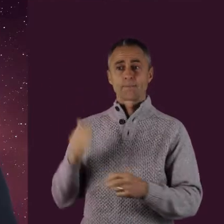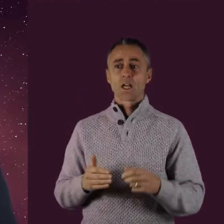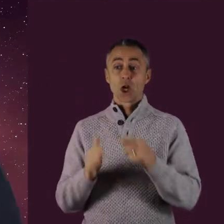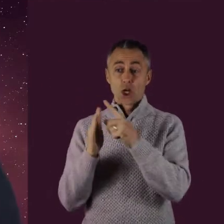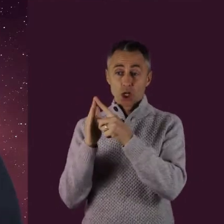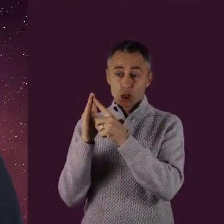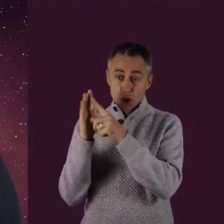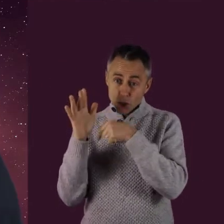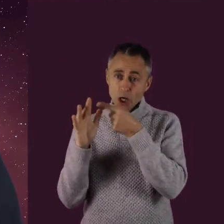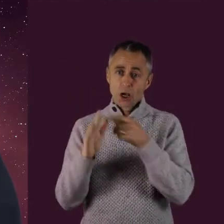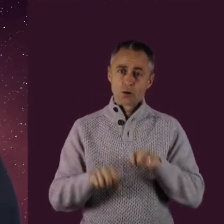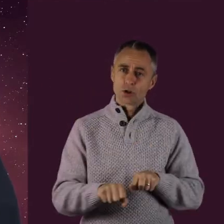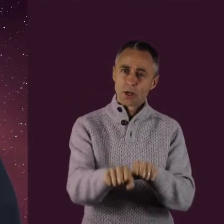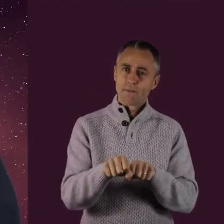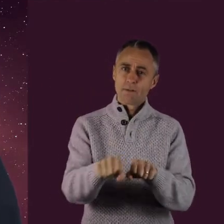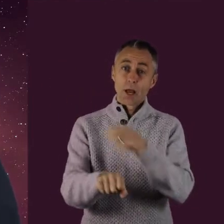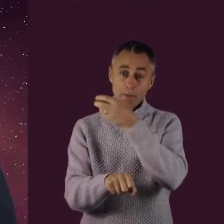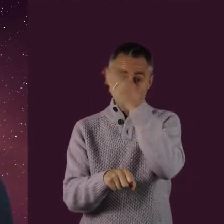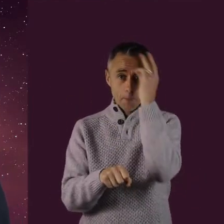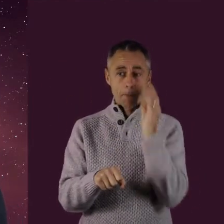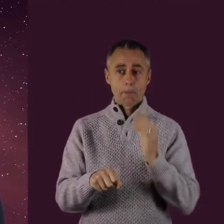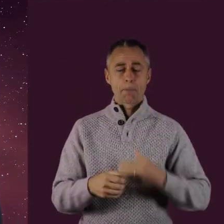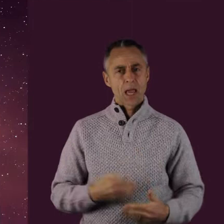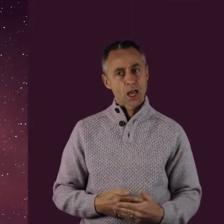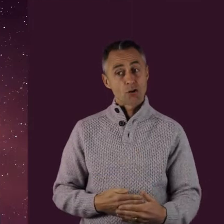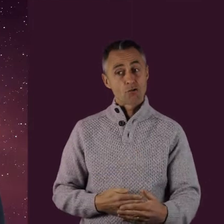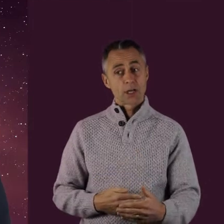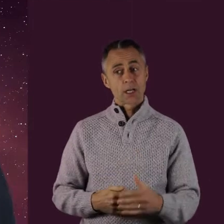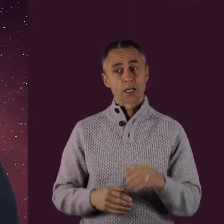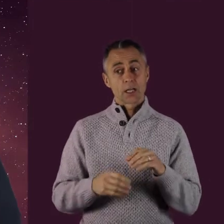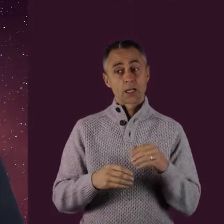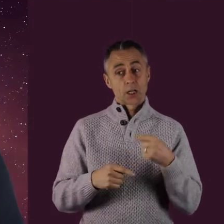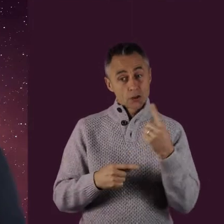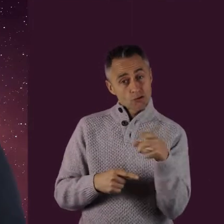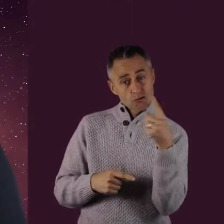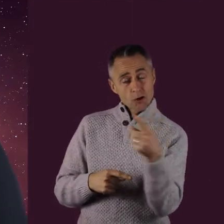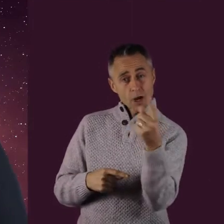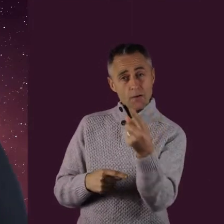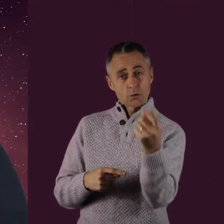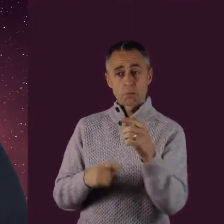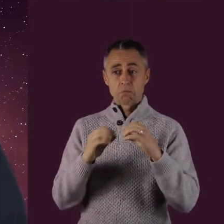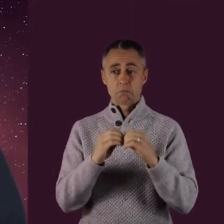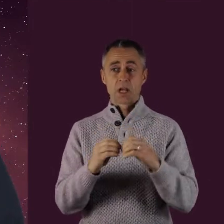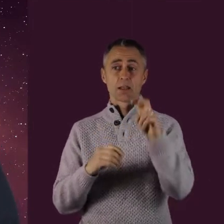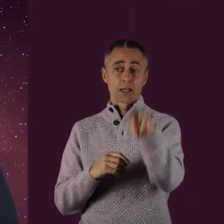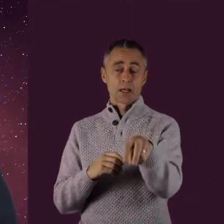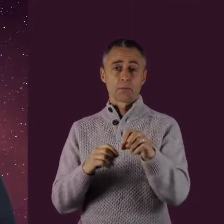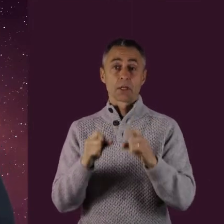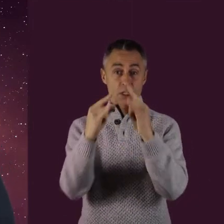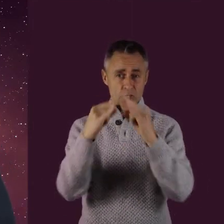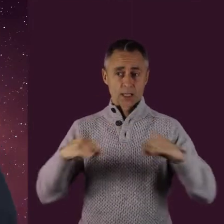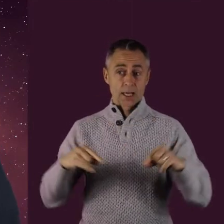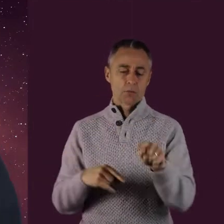and a very pregnant Mary have to travel to Bethlehem to be counted. And whilst they're there, Mary gives birth to a